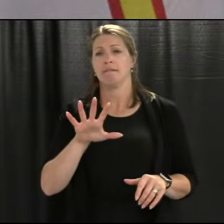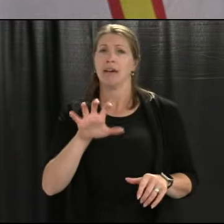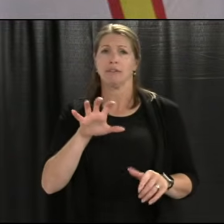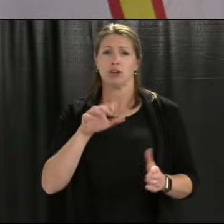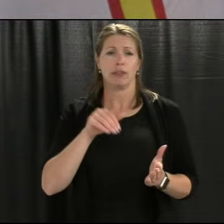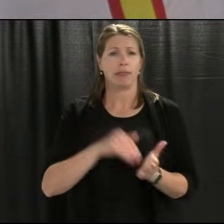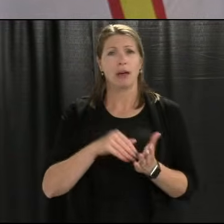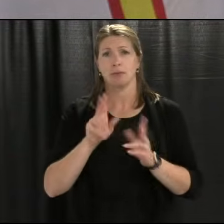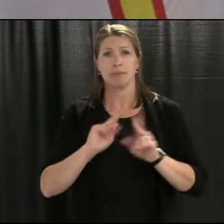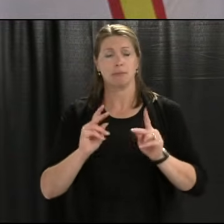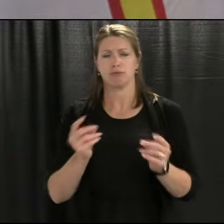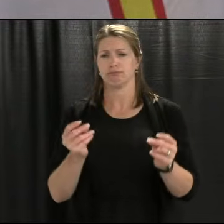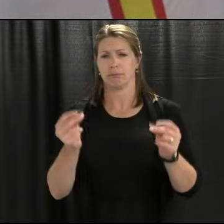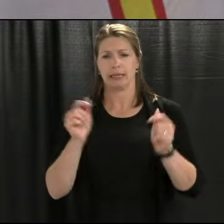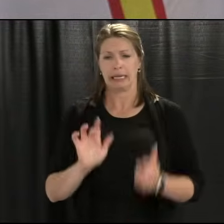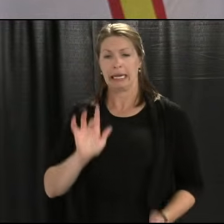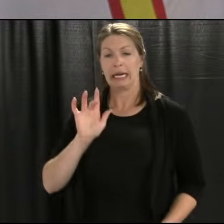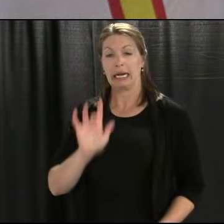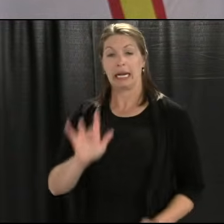it doesn't get more